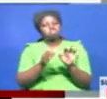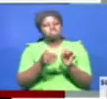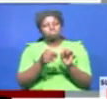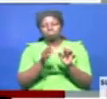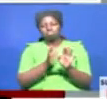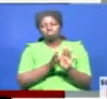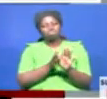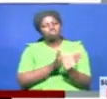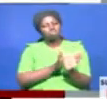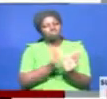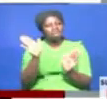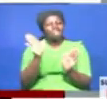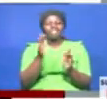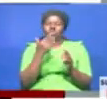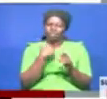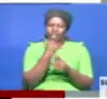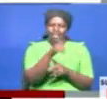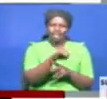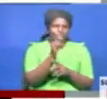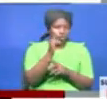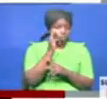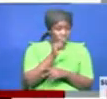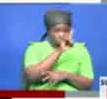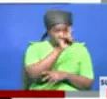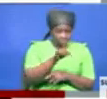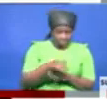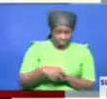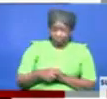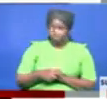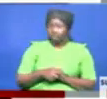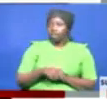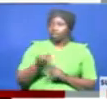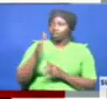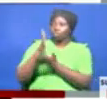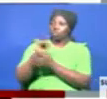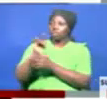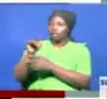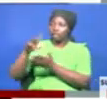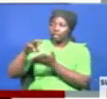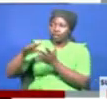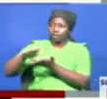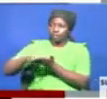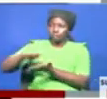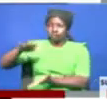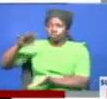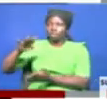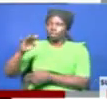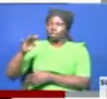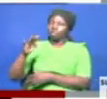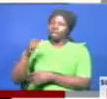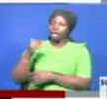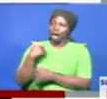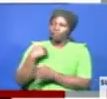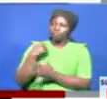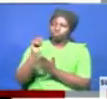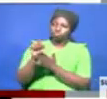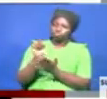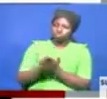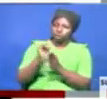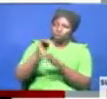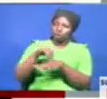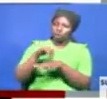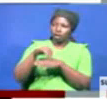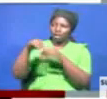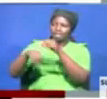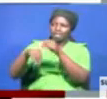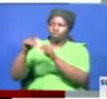law? Absolutely. That is what I'm reading, viewers, and this is the volume that I've done, put together on the laws on elections